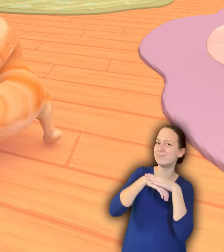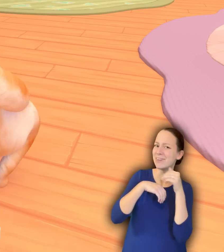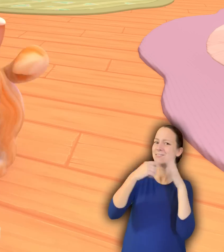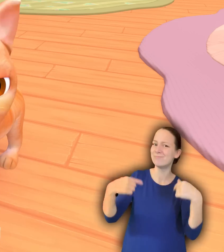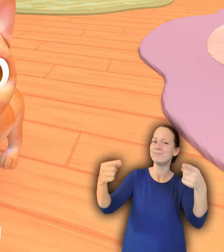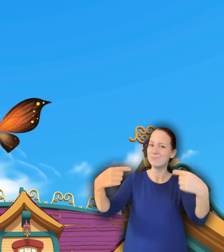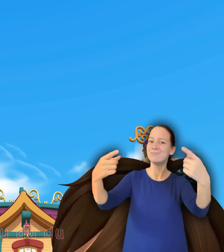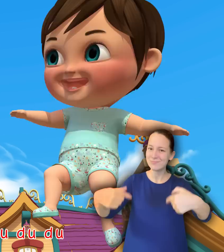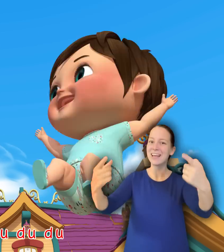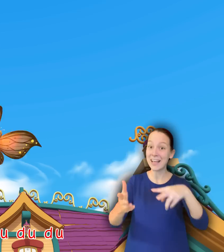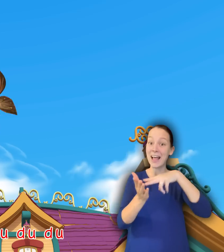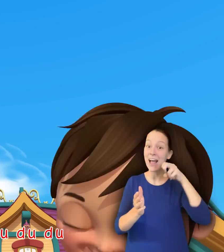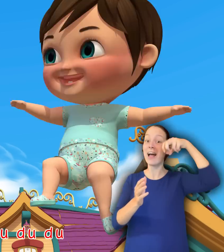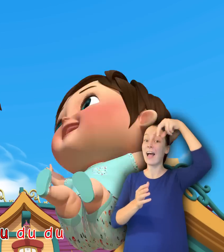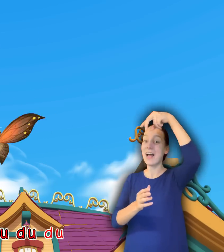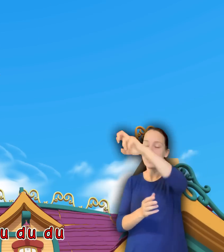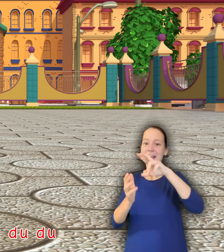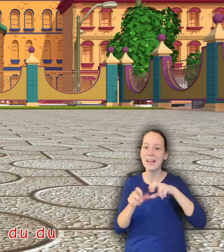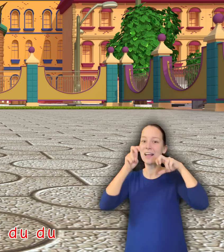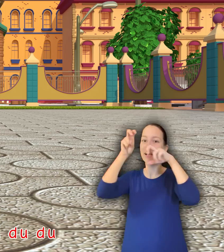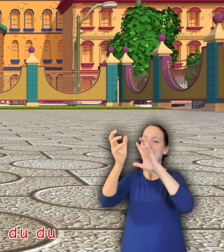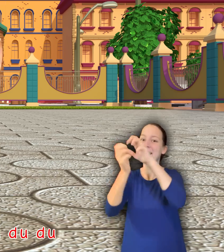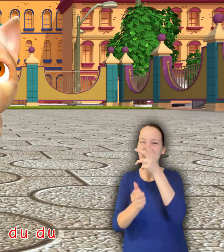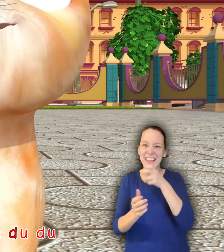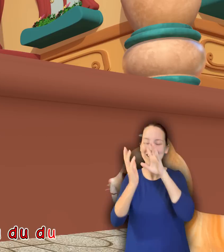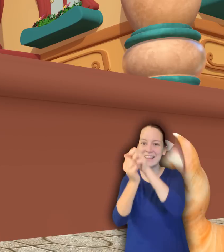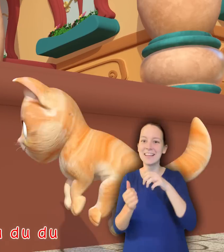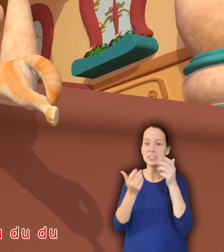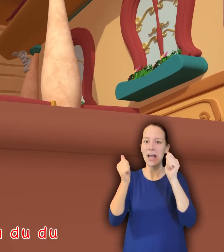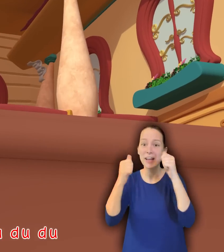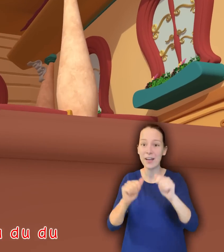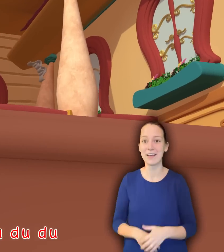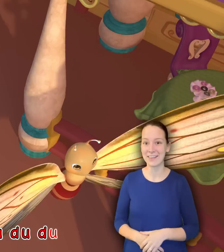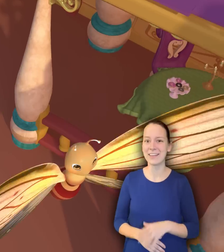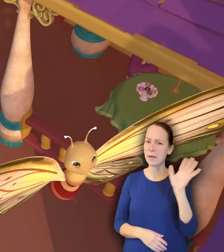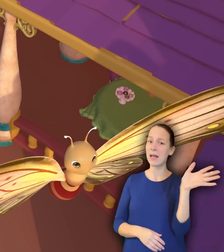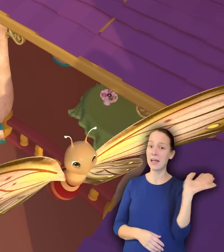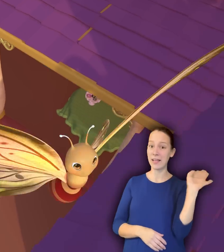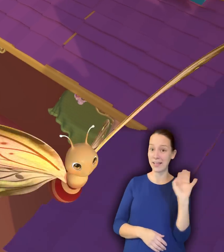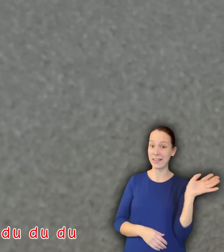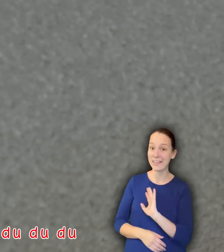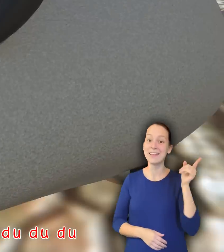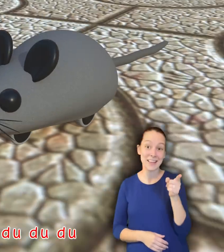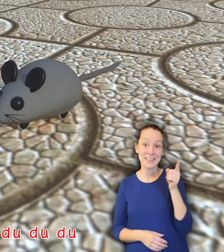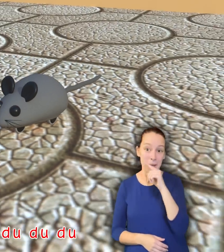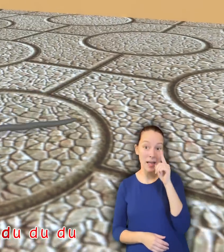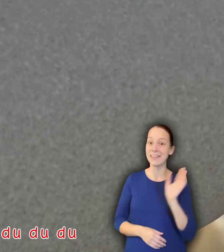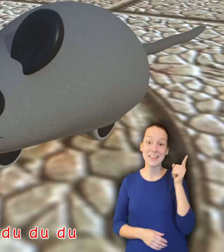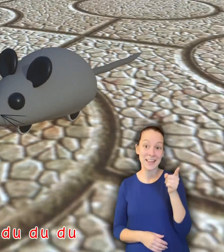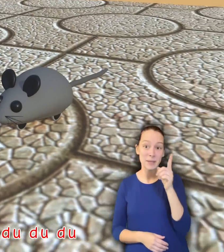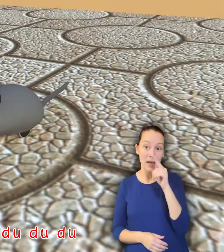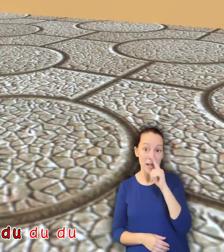hring sound go round and round jumping high catch a fly try and try W to